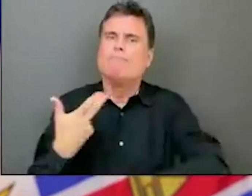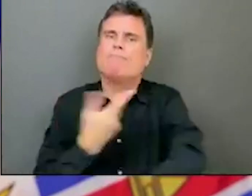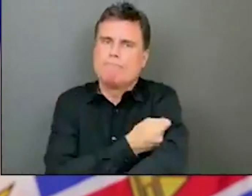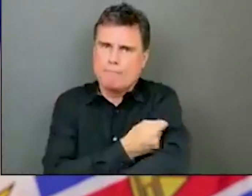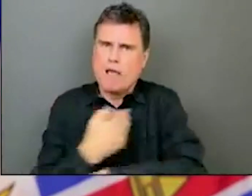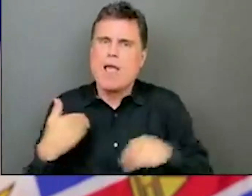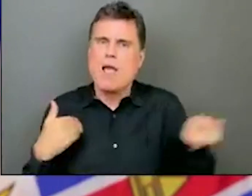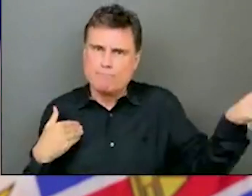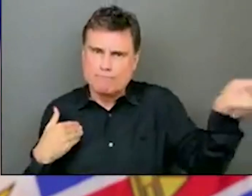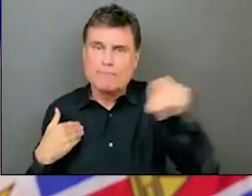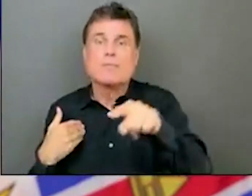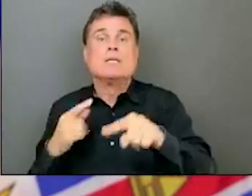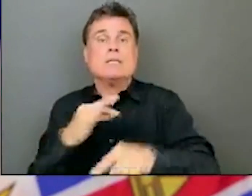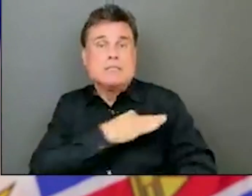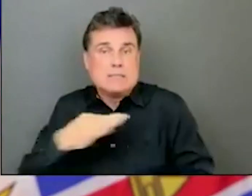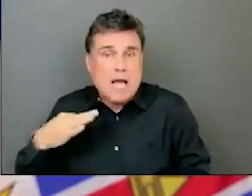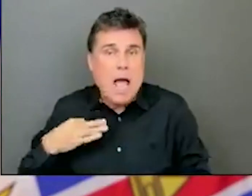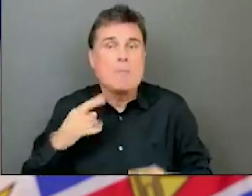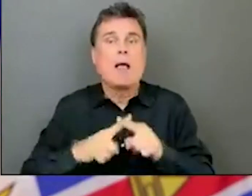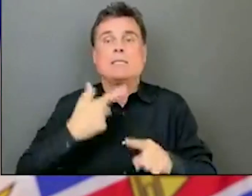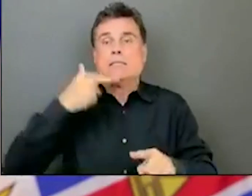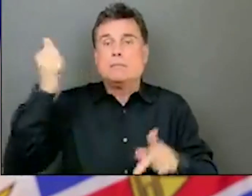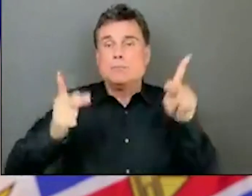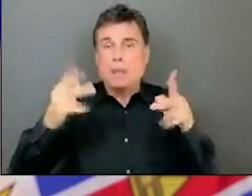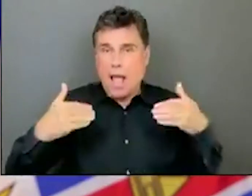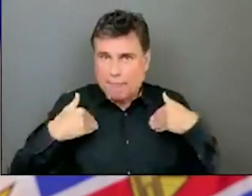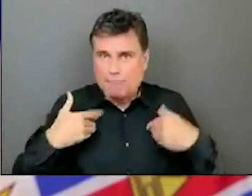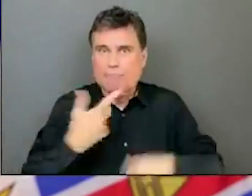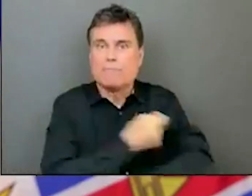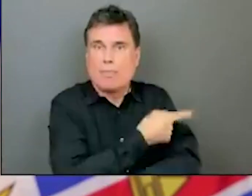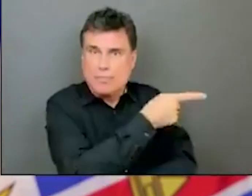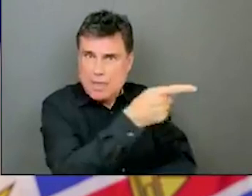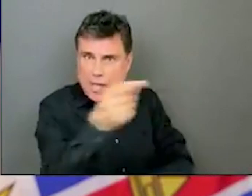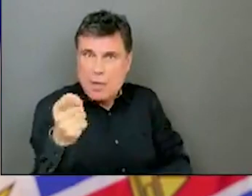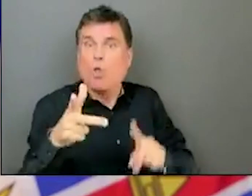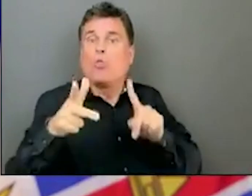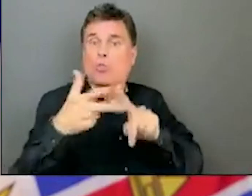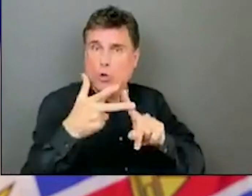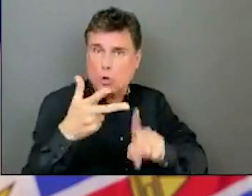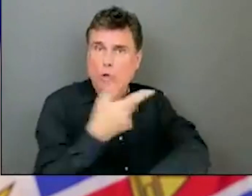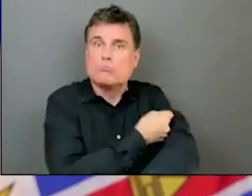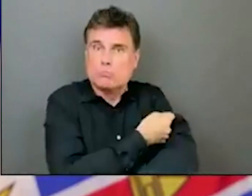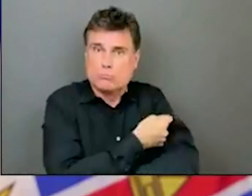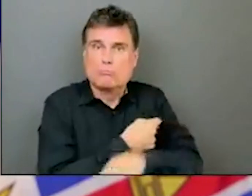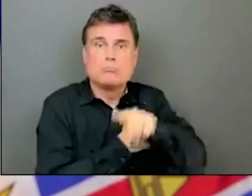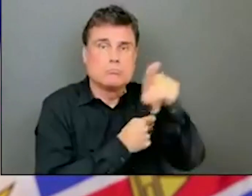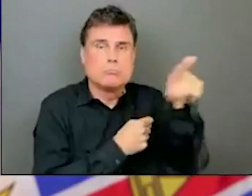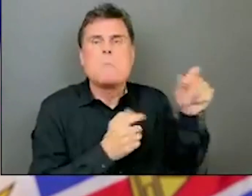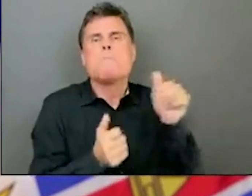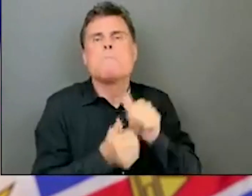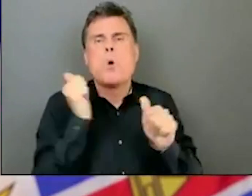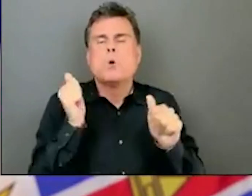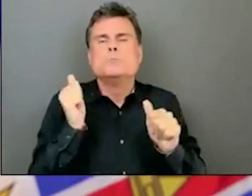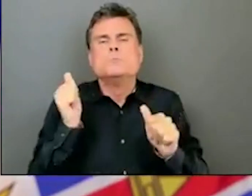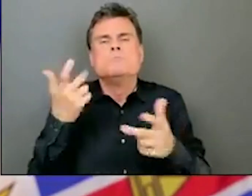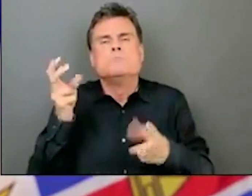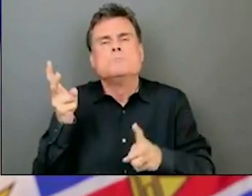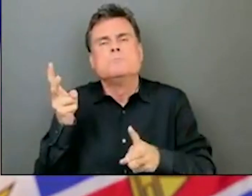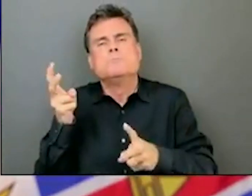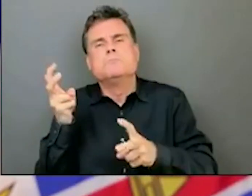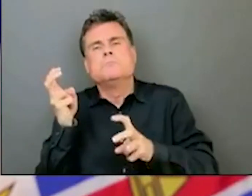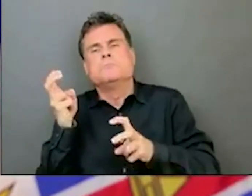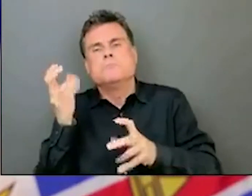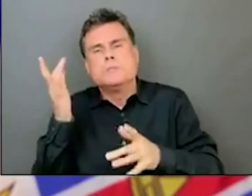vaccination in residents and in staff, and high rates of booster doses. We're seeing very mild illness, but